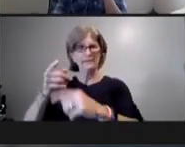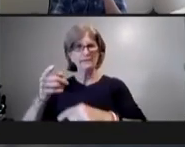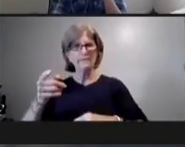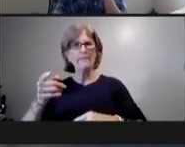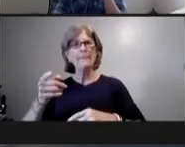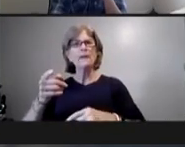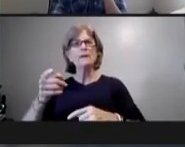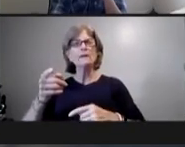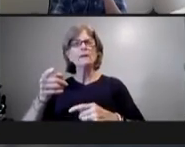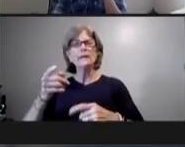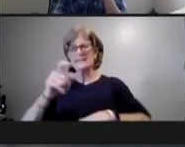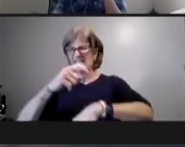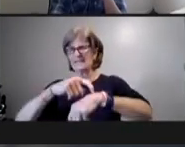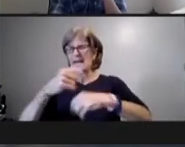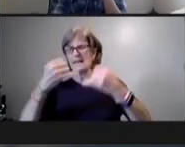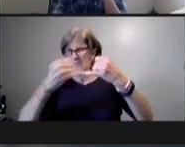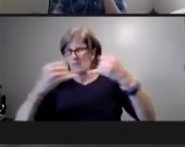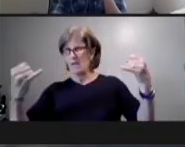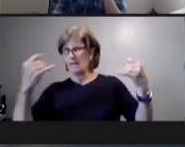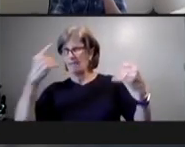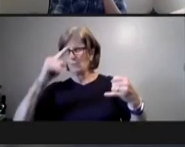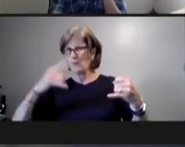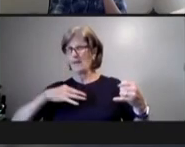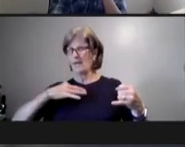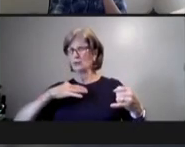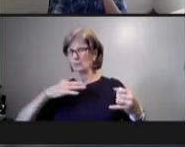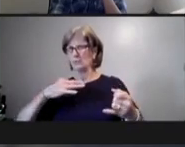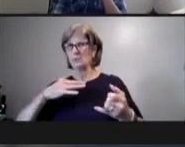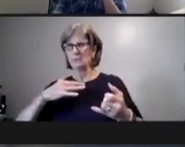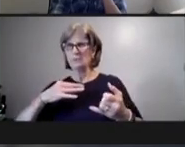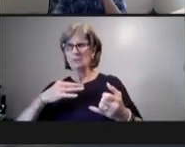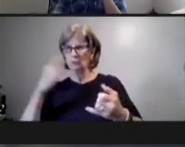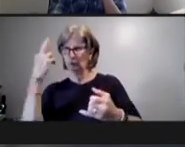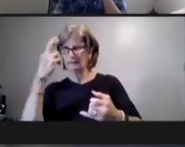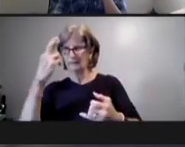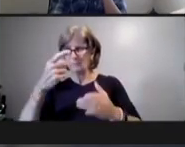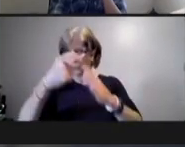eligible costs. Okay.